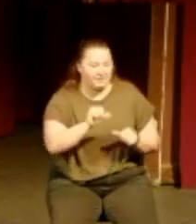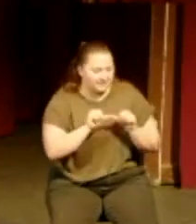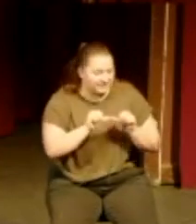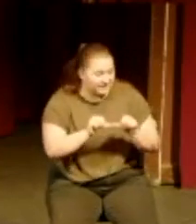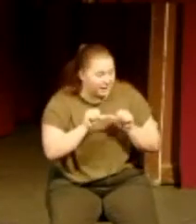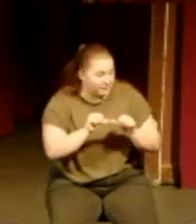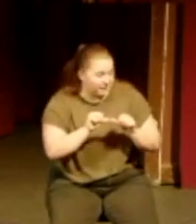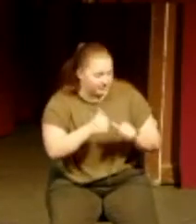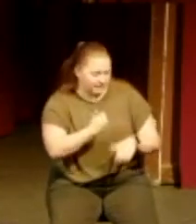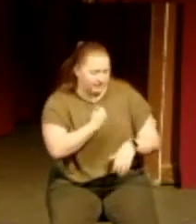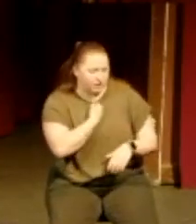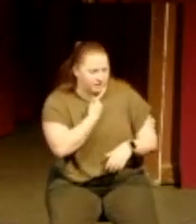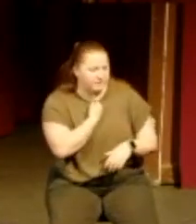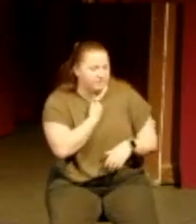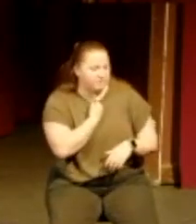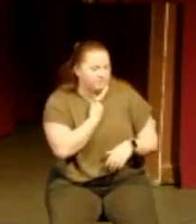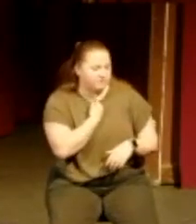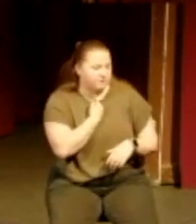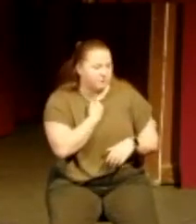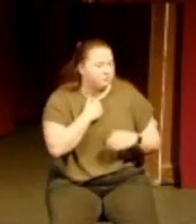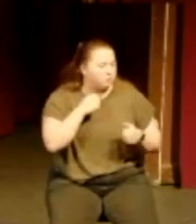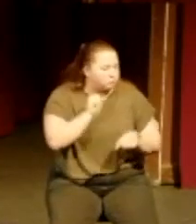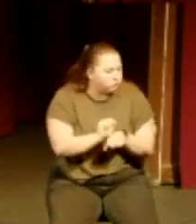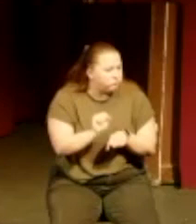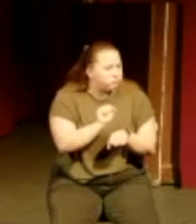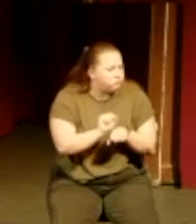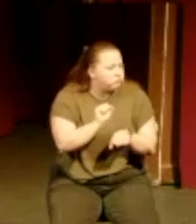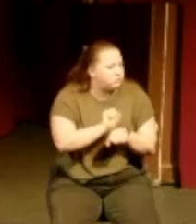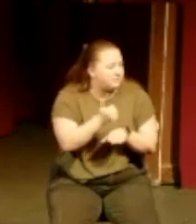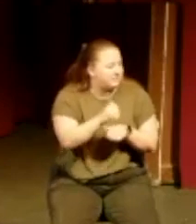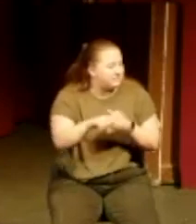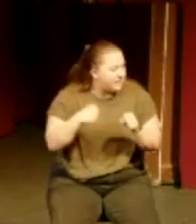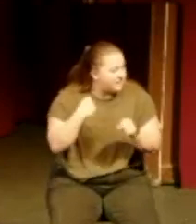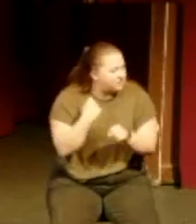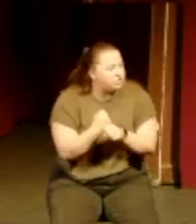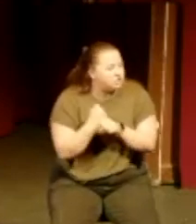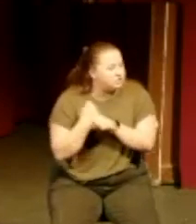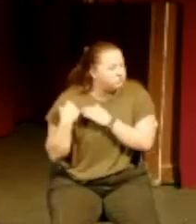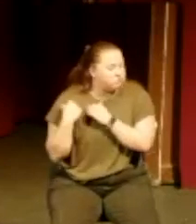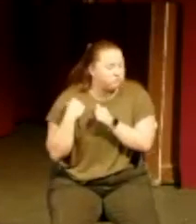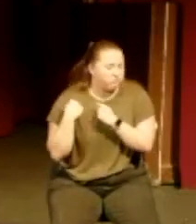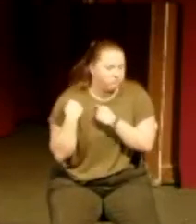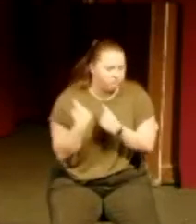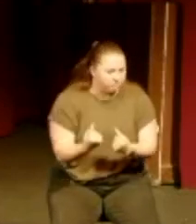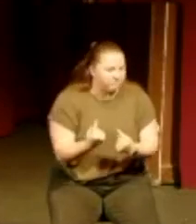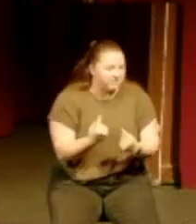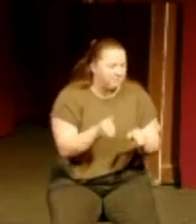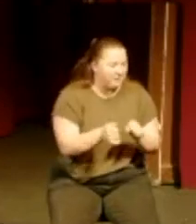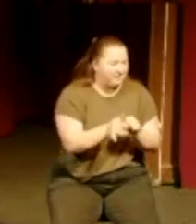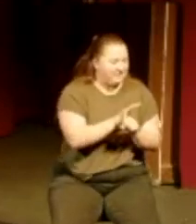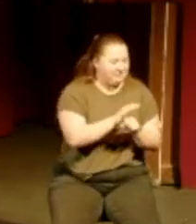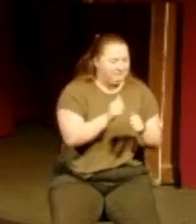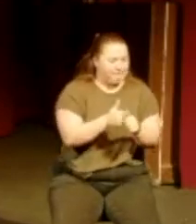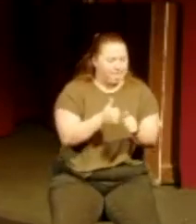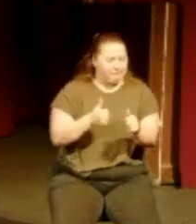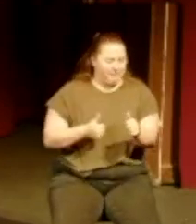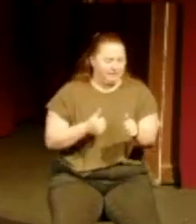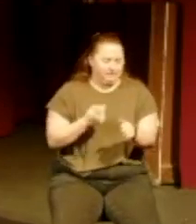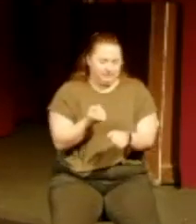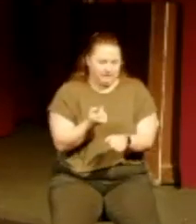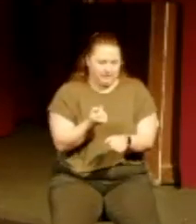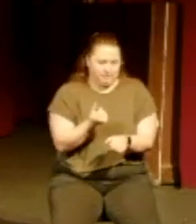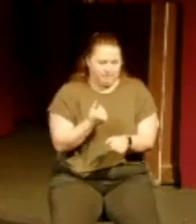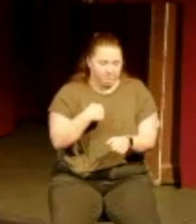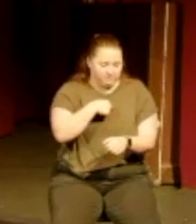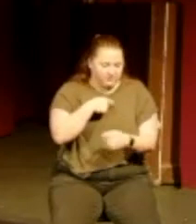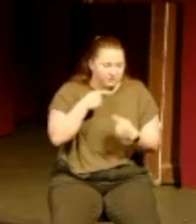cooking. We've been cooking for 10 years. And this pandemic has set us back a little bit. There are those of us that are struggling